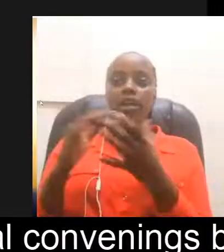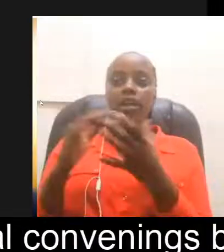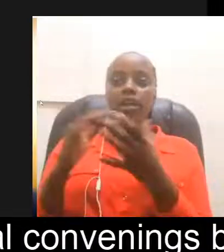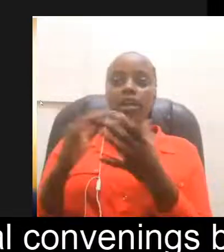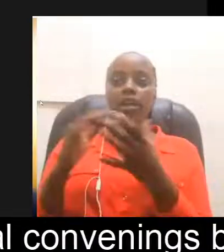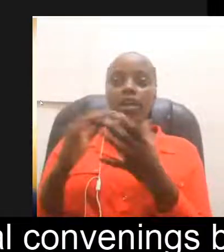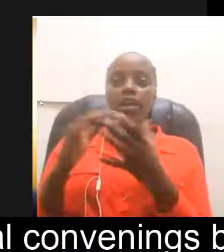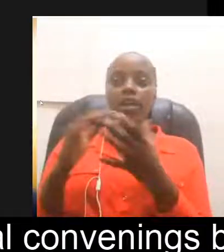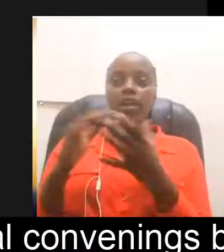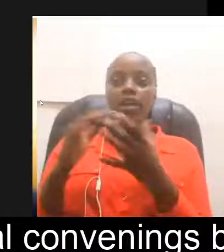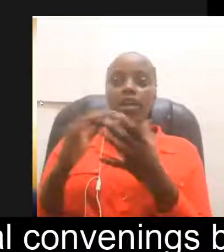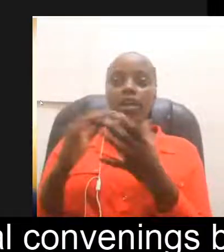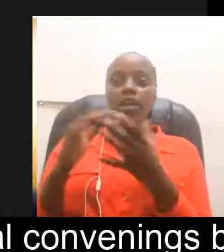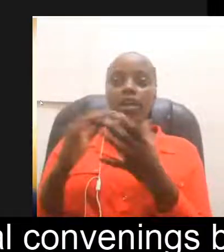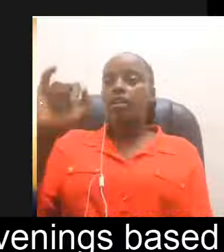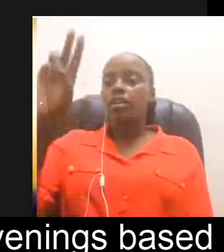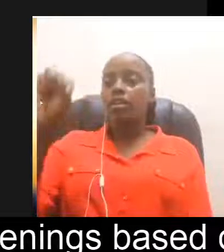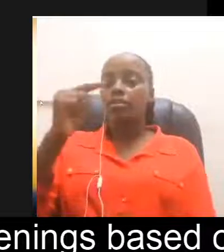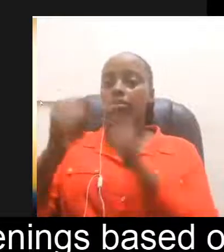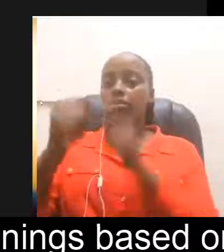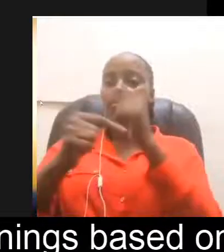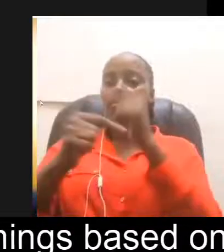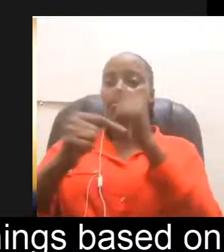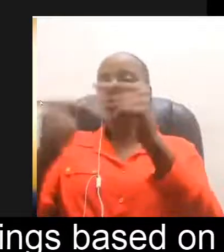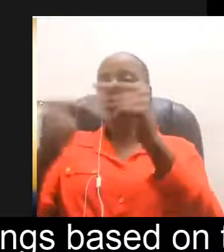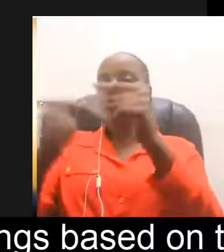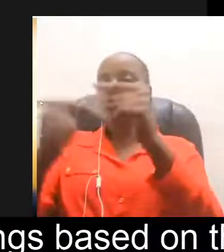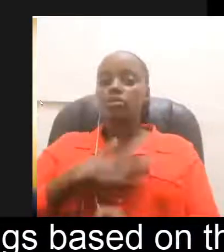you're there, please carry on.